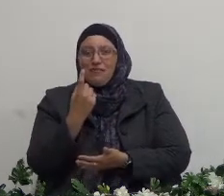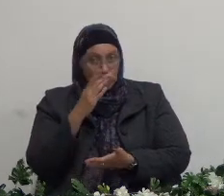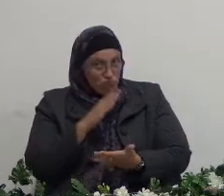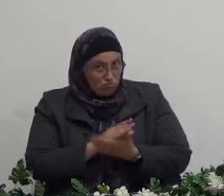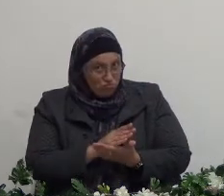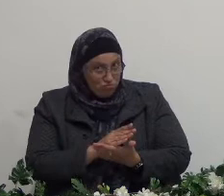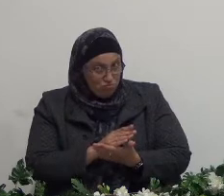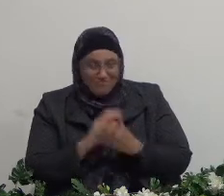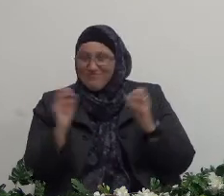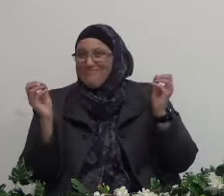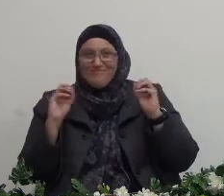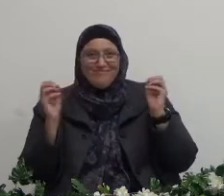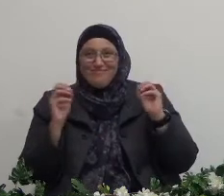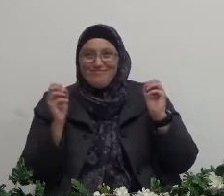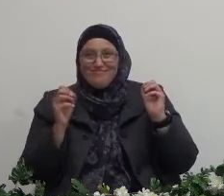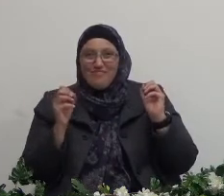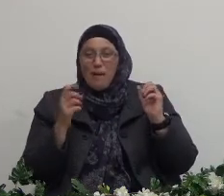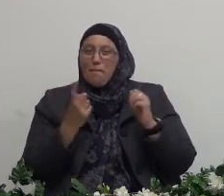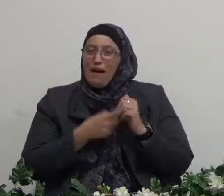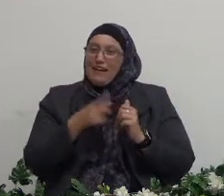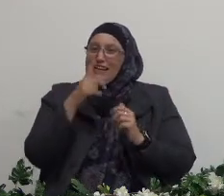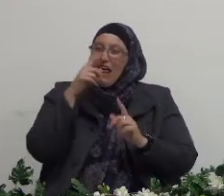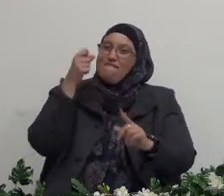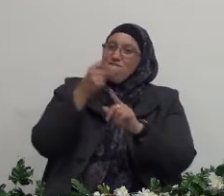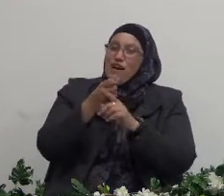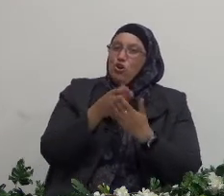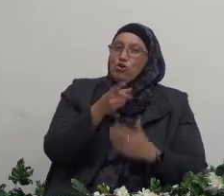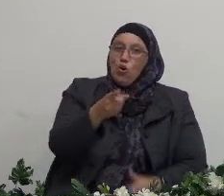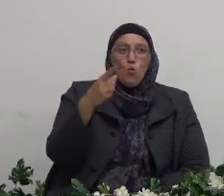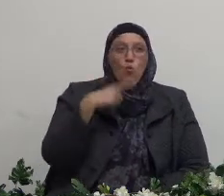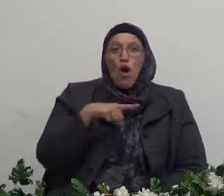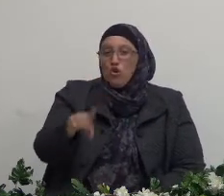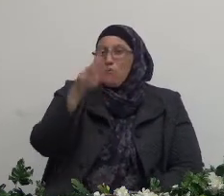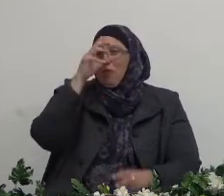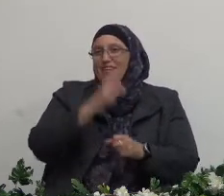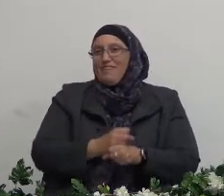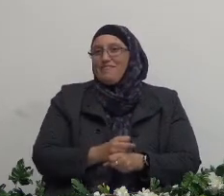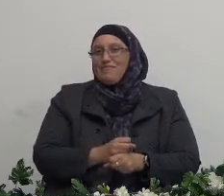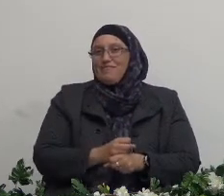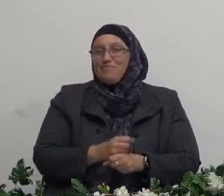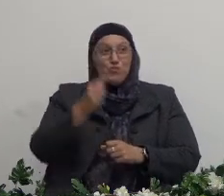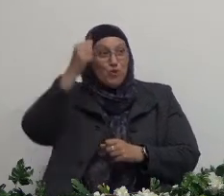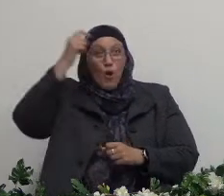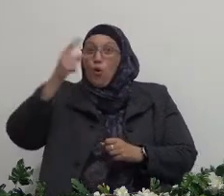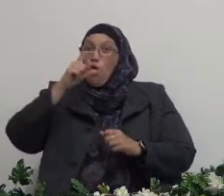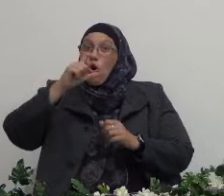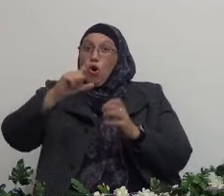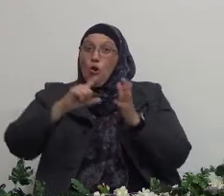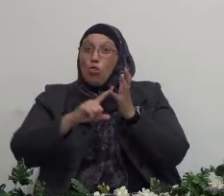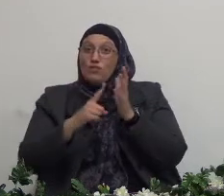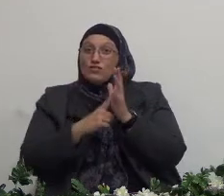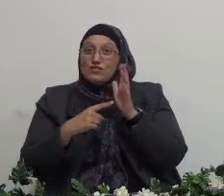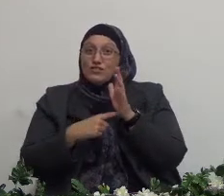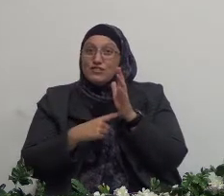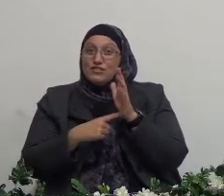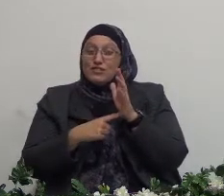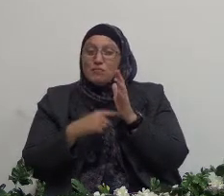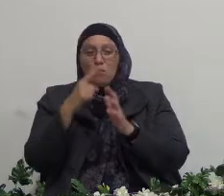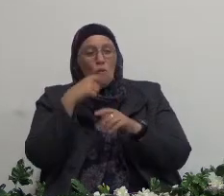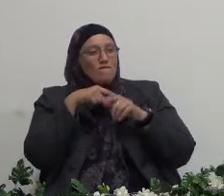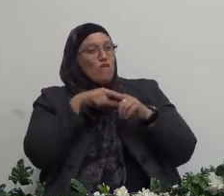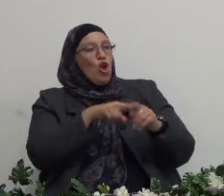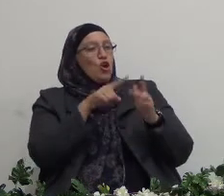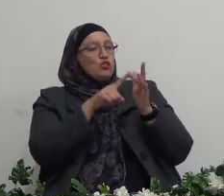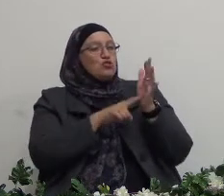effect on you when you submit to it. Take a look at the cultists, people that followed Jim Jones back in